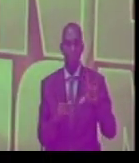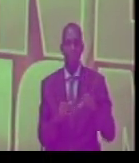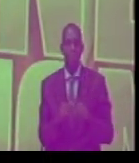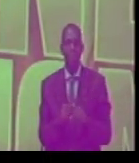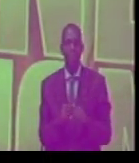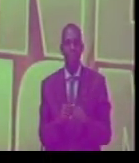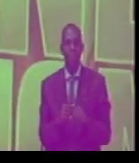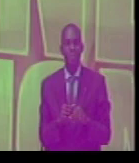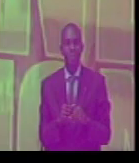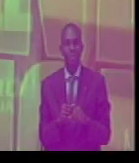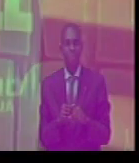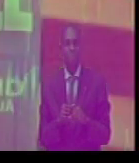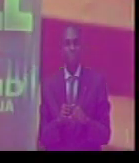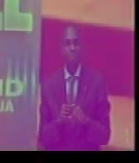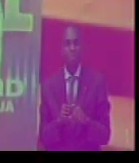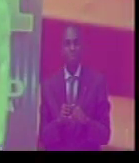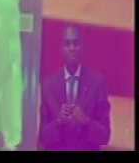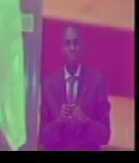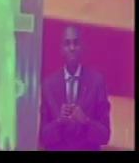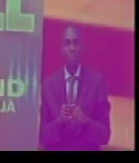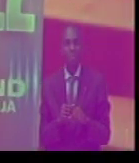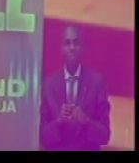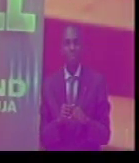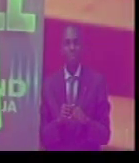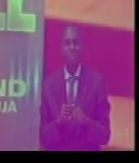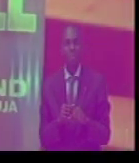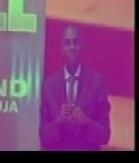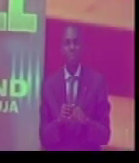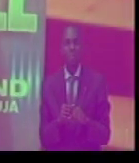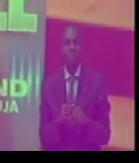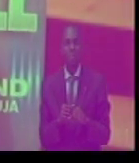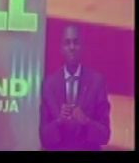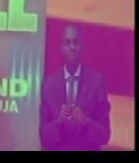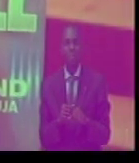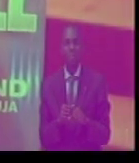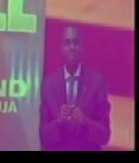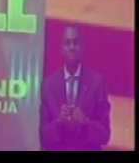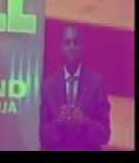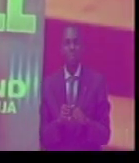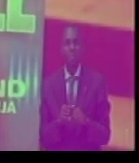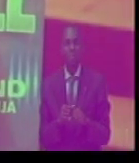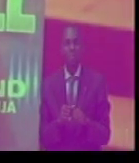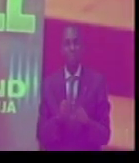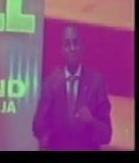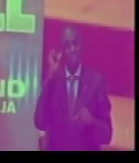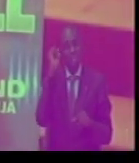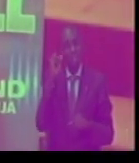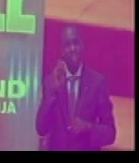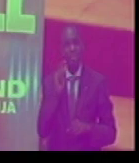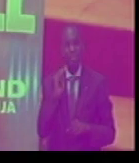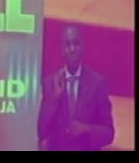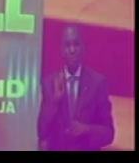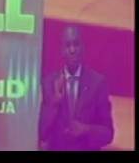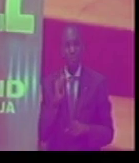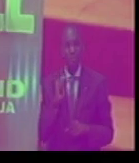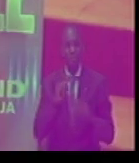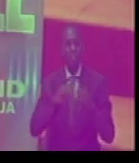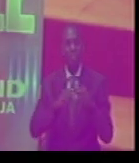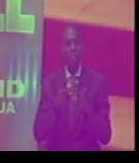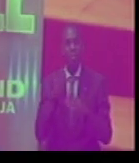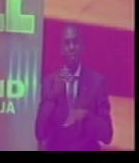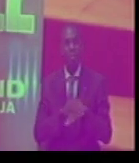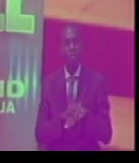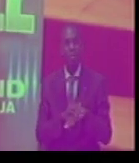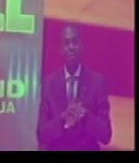Opara. I'm from Kaba District, Kagini Group, Kubwa Region.